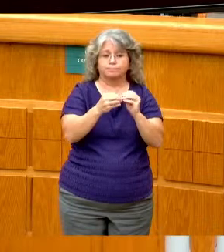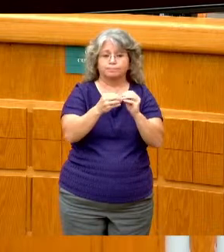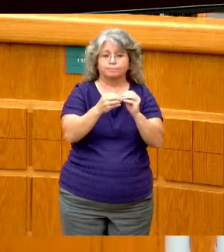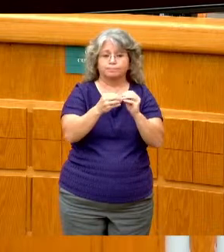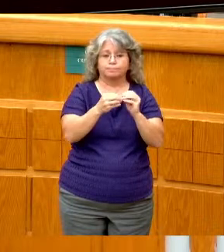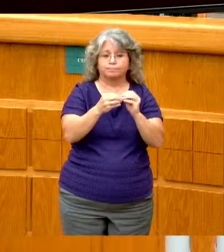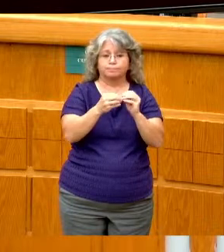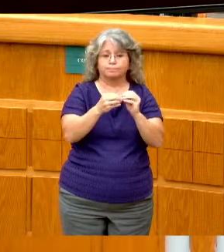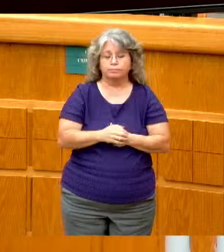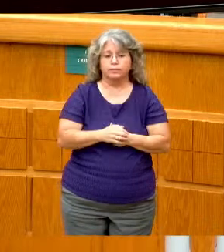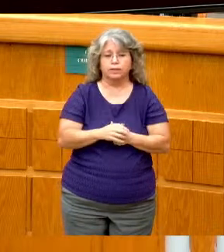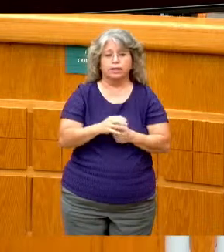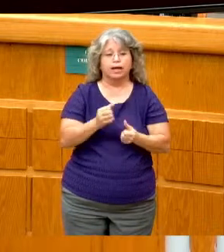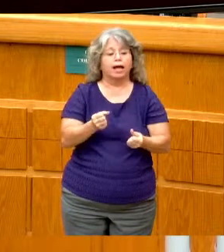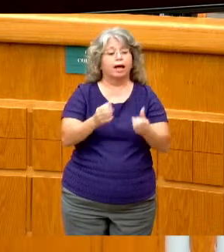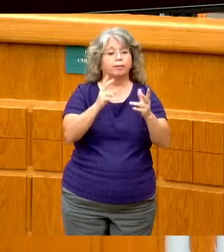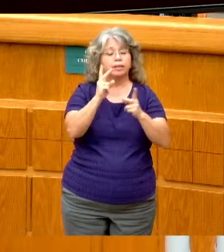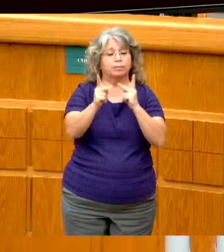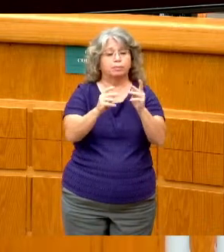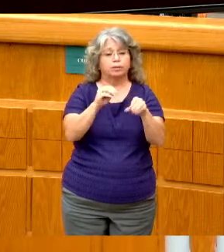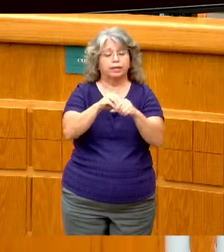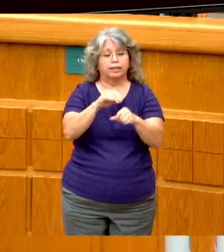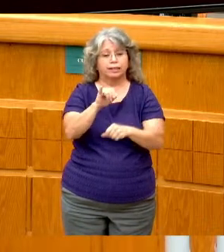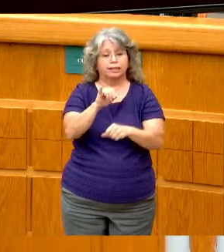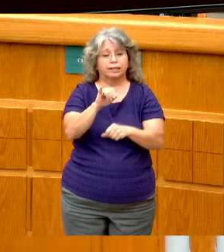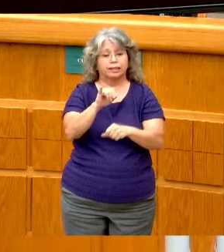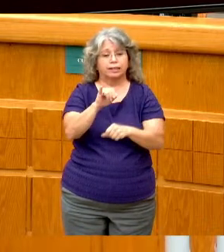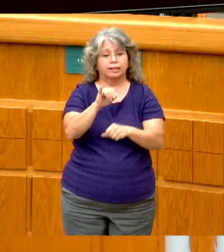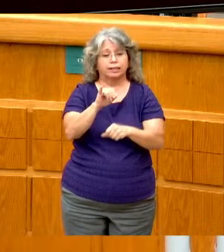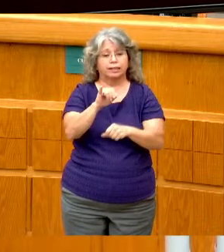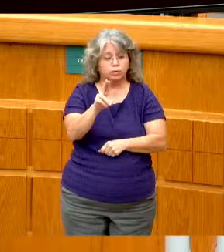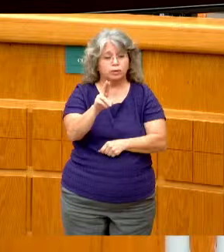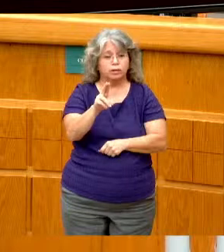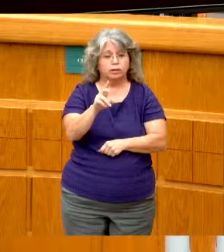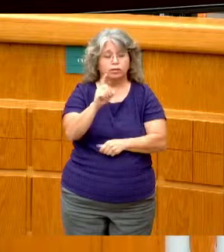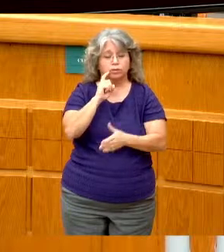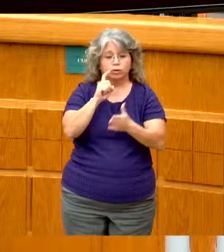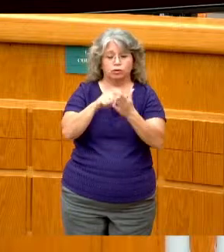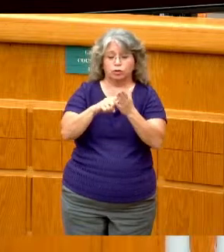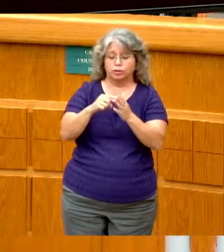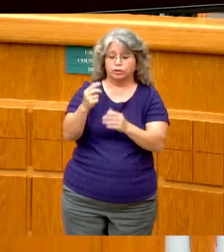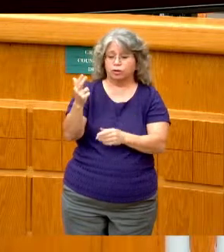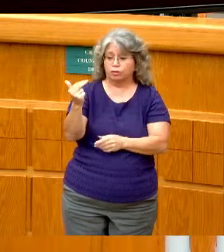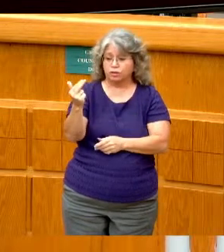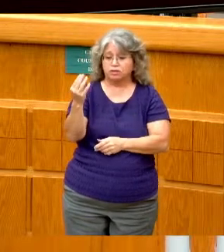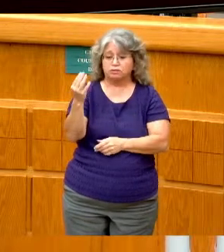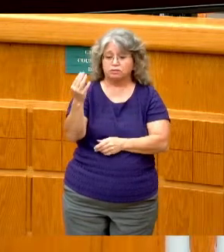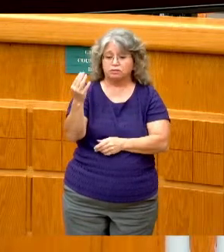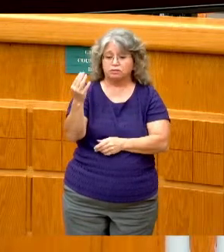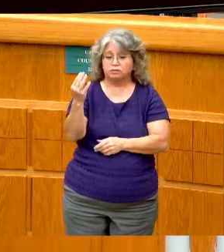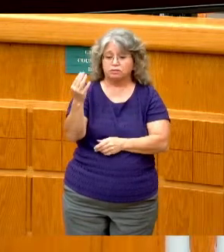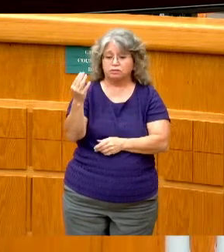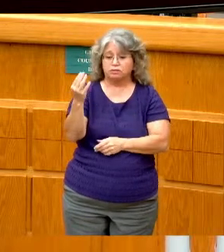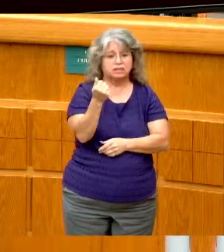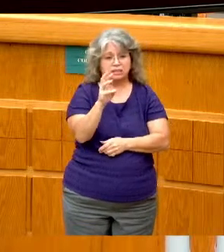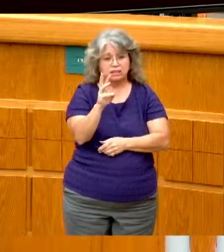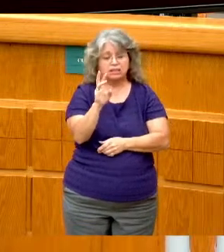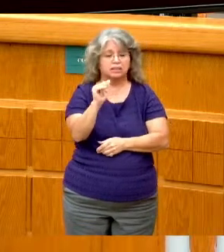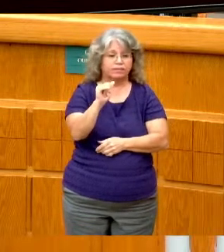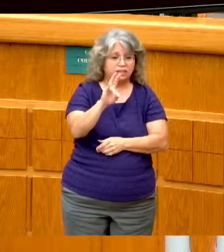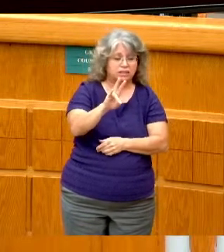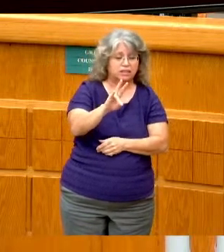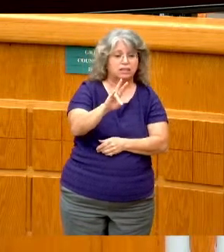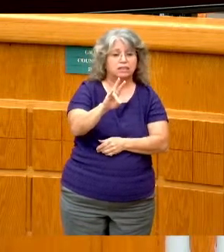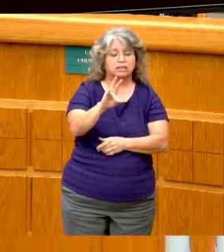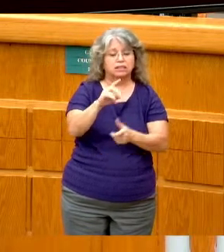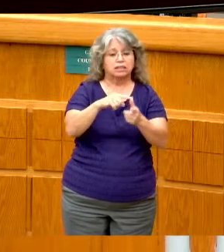These are individuals in the ICU, and you see on the far right, 13, 14, 15, 16, 17.